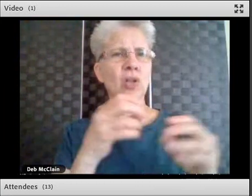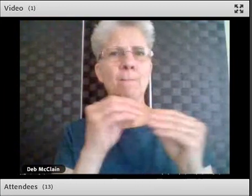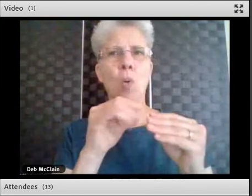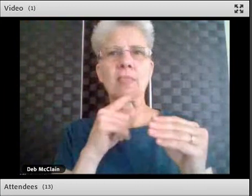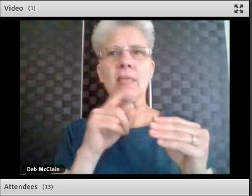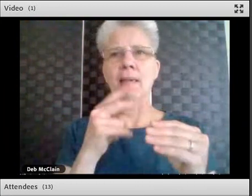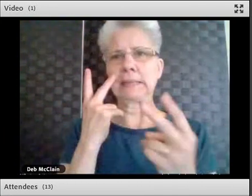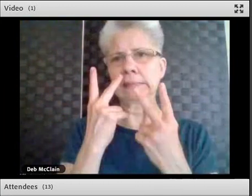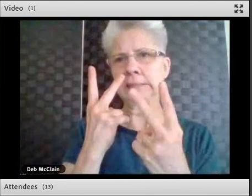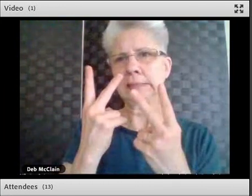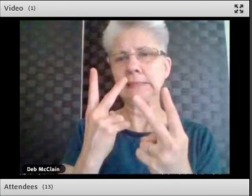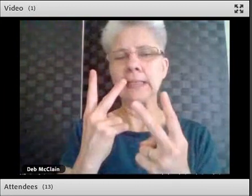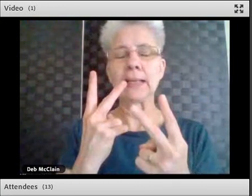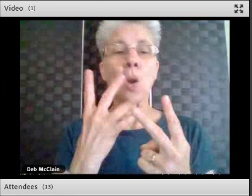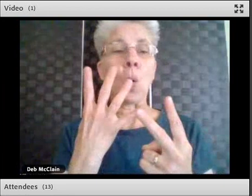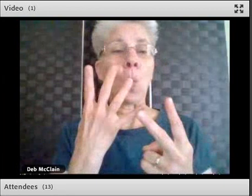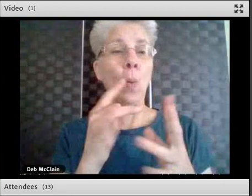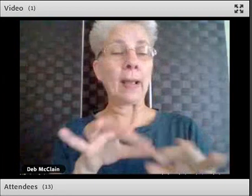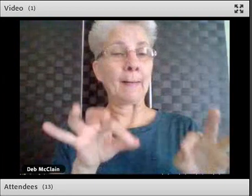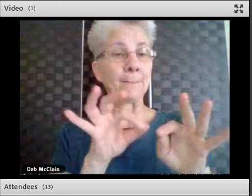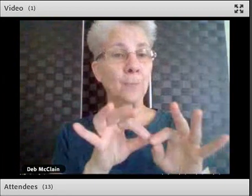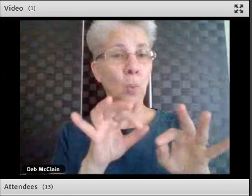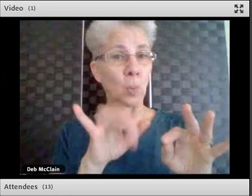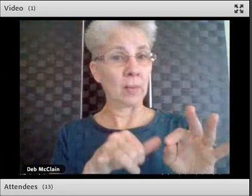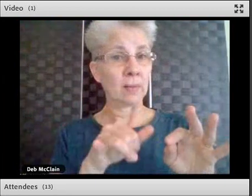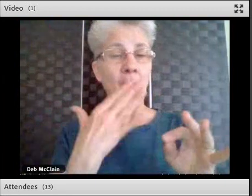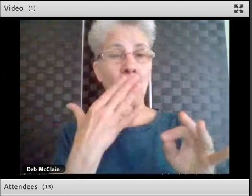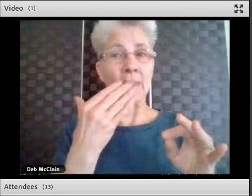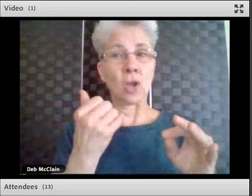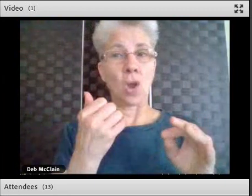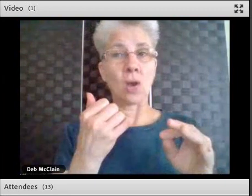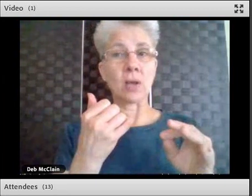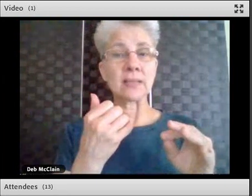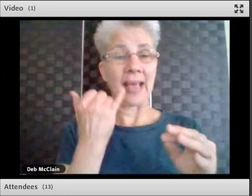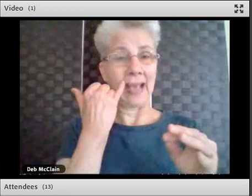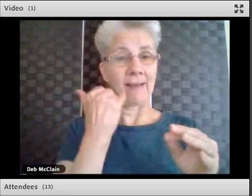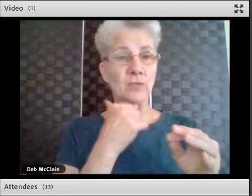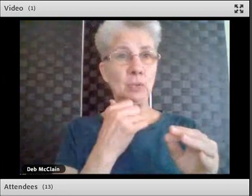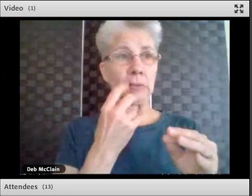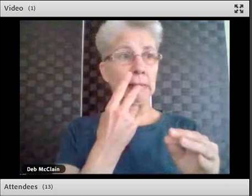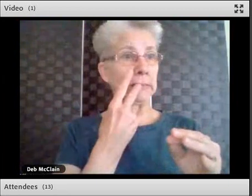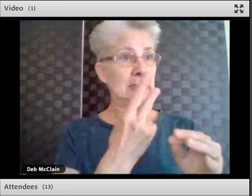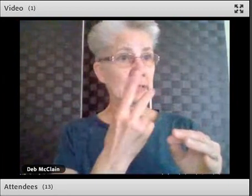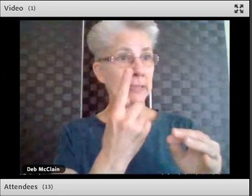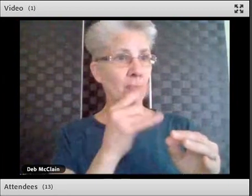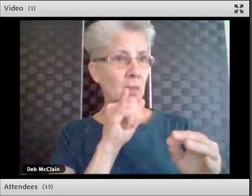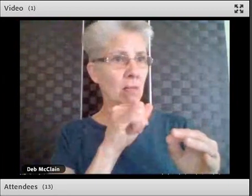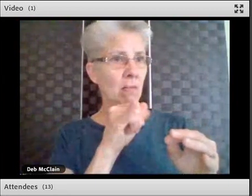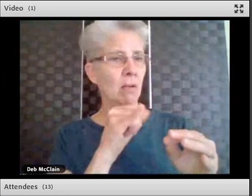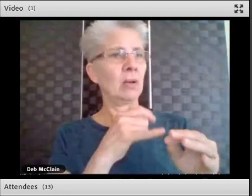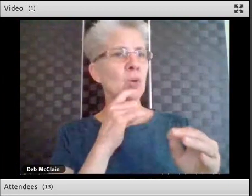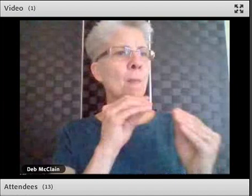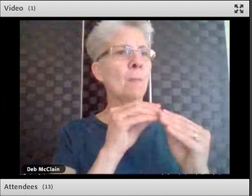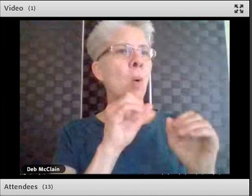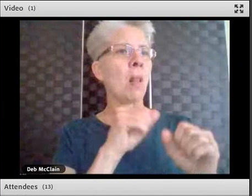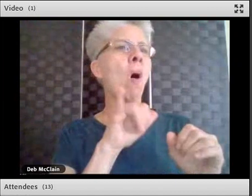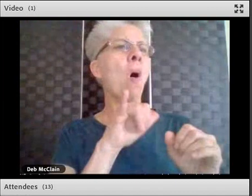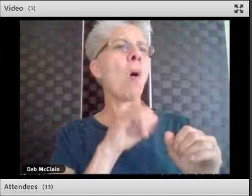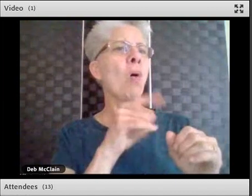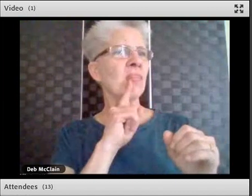to visualize. And the reason that this is important is because if you can see something, you're more likely to believe